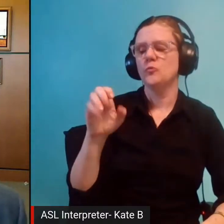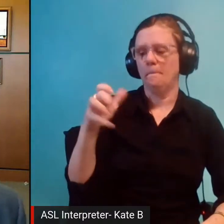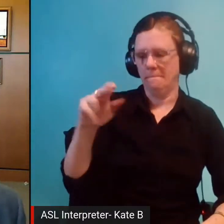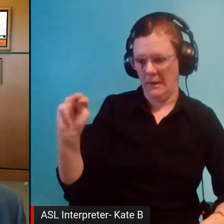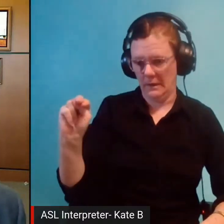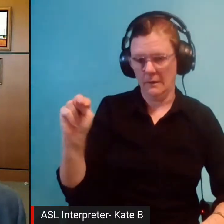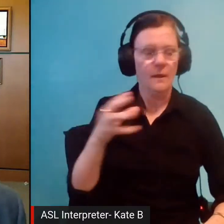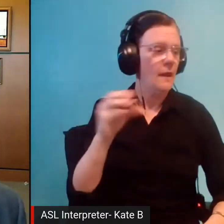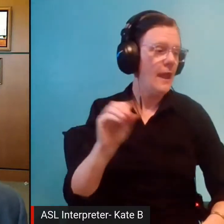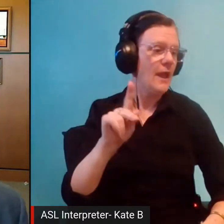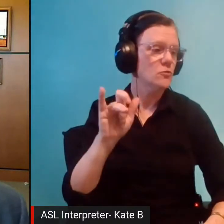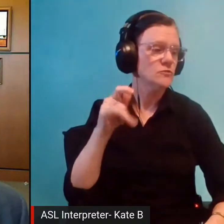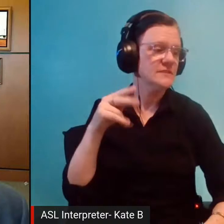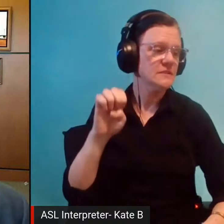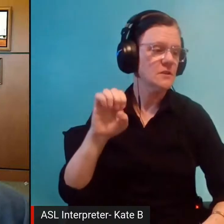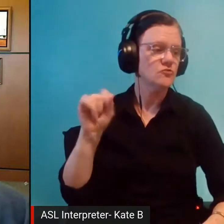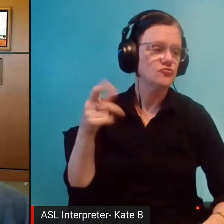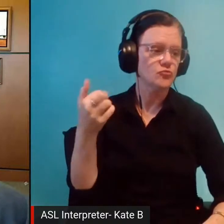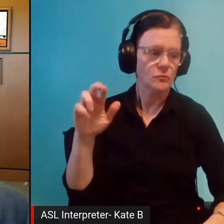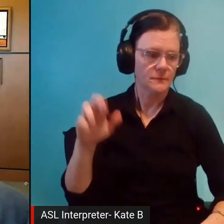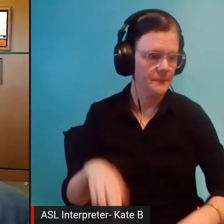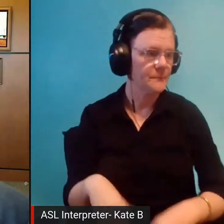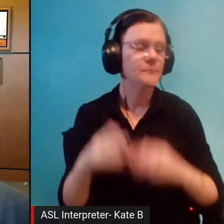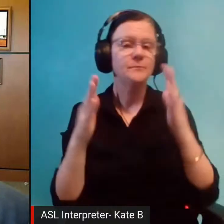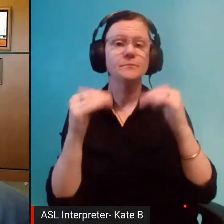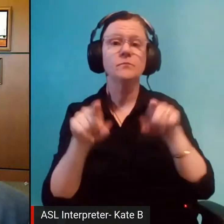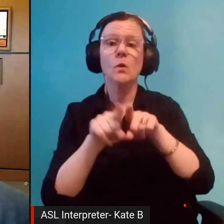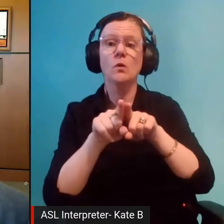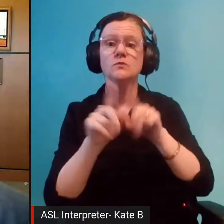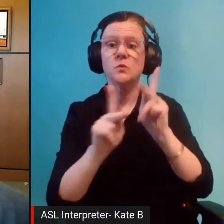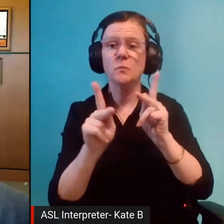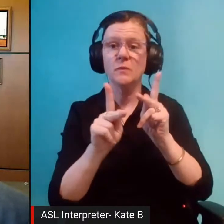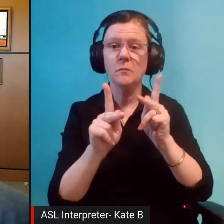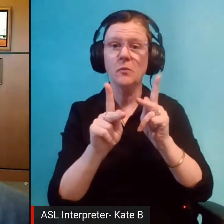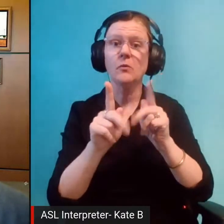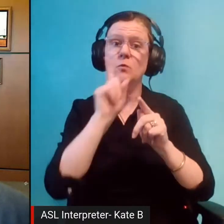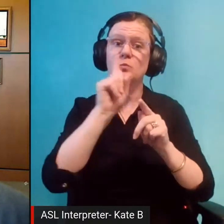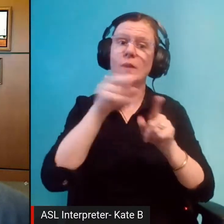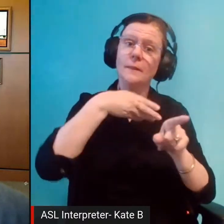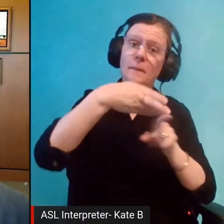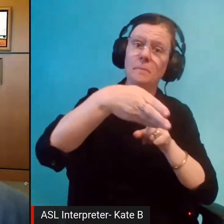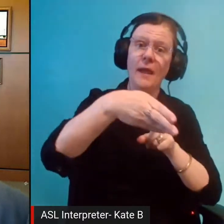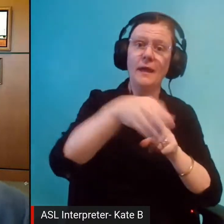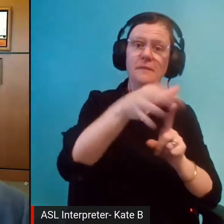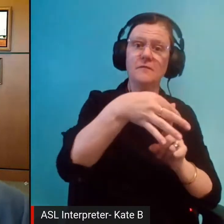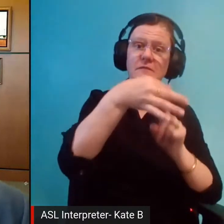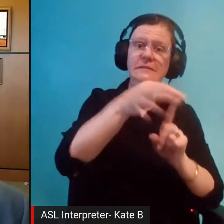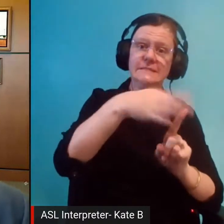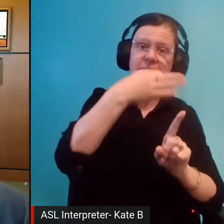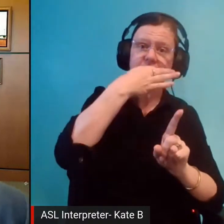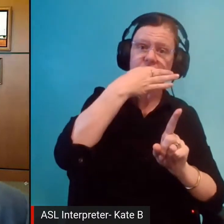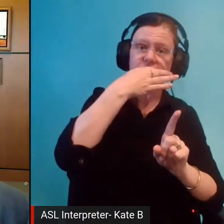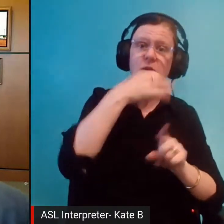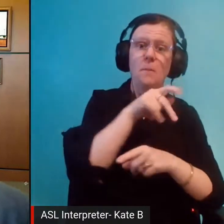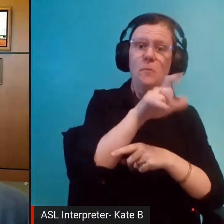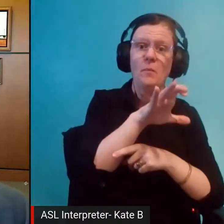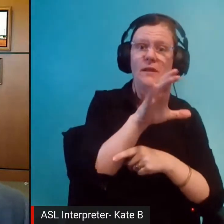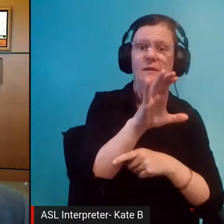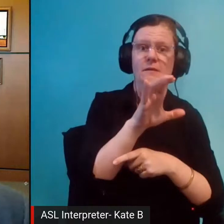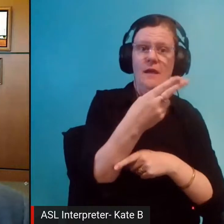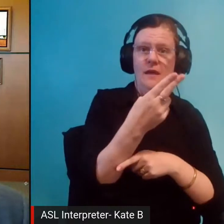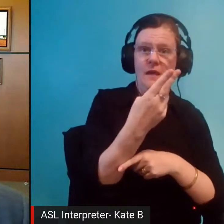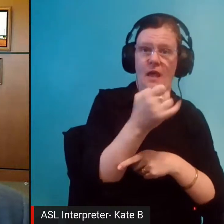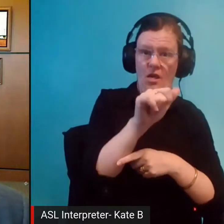Schwab. Thanks also to the individuals in the Path of Distinction in Public Health, and especially John Tempte,